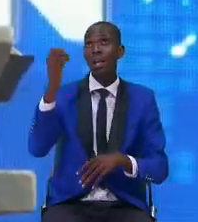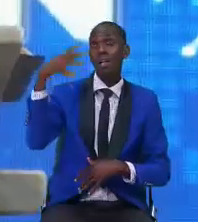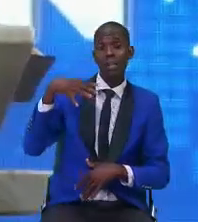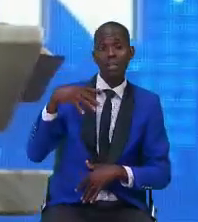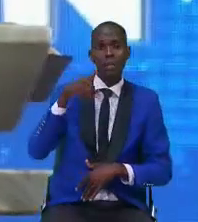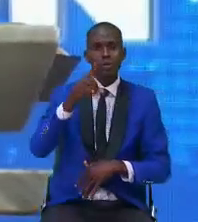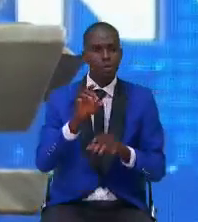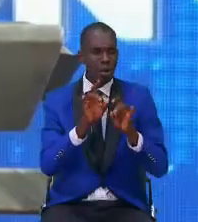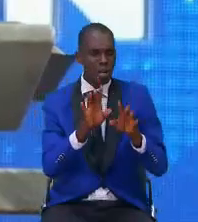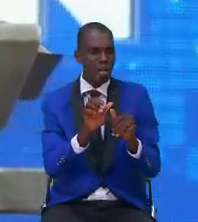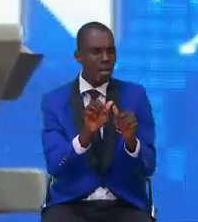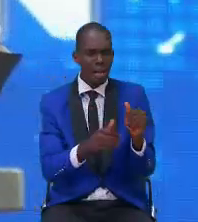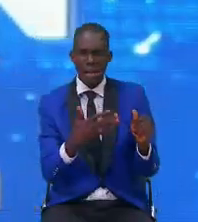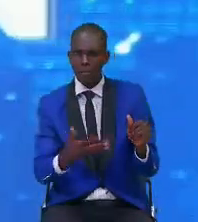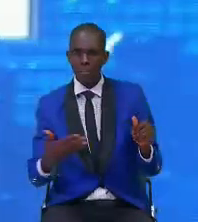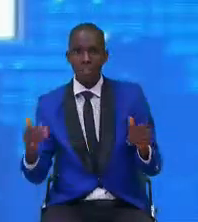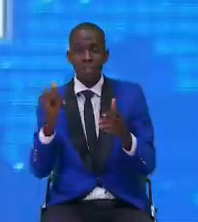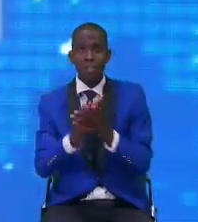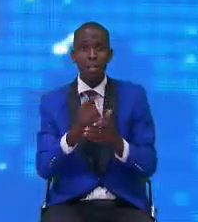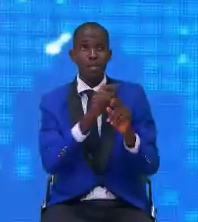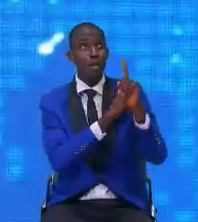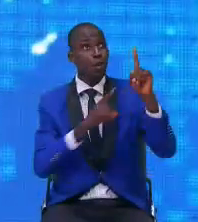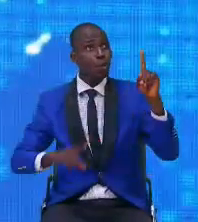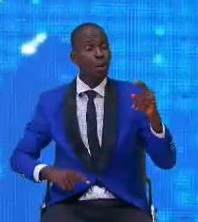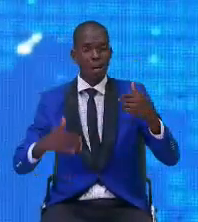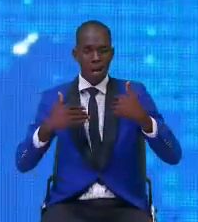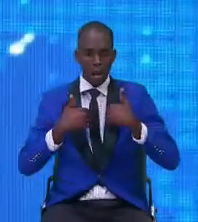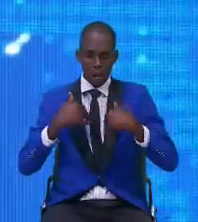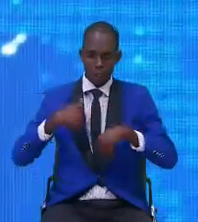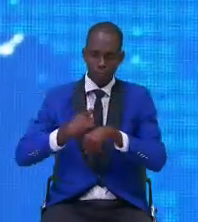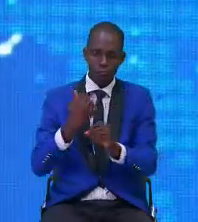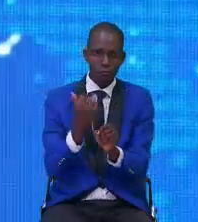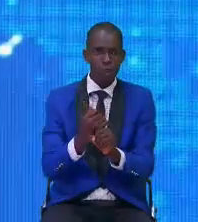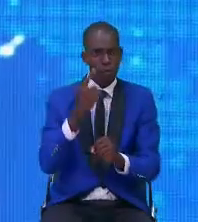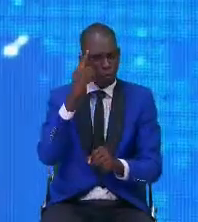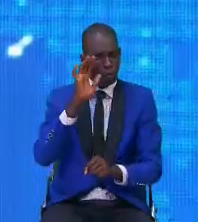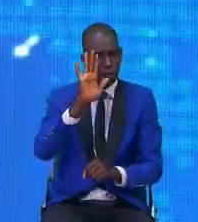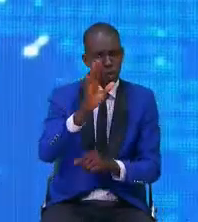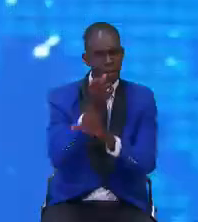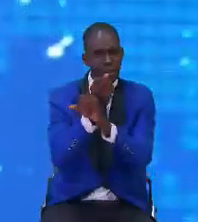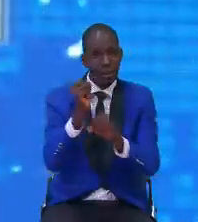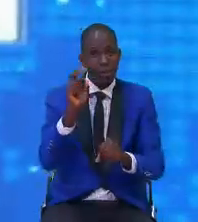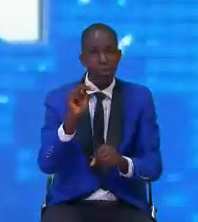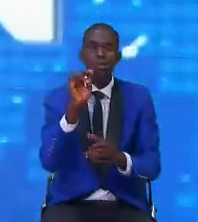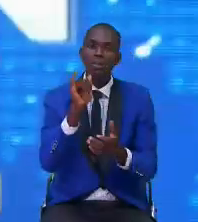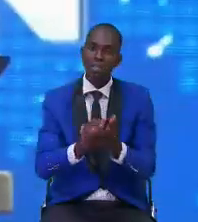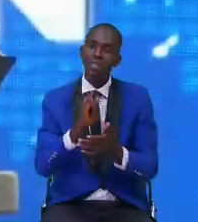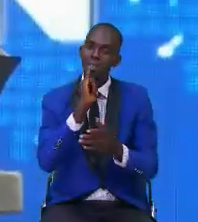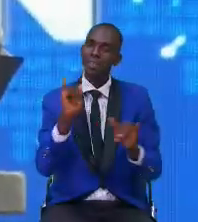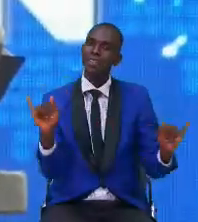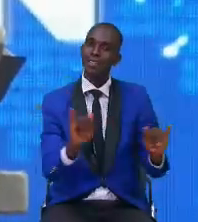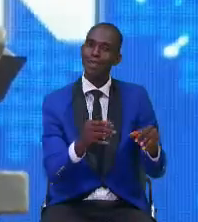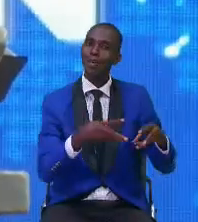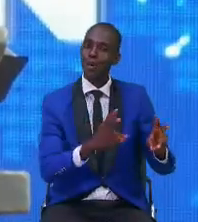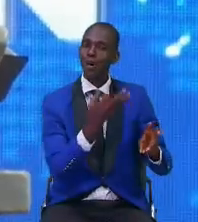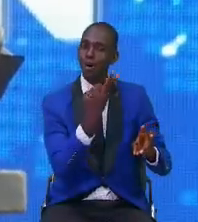hate everything that the Lord has set up for your salvation. That's the way of Belshazzar. And